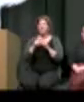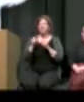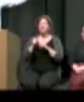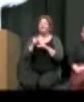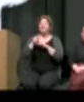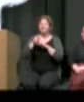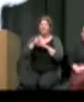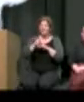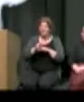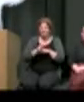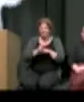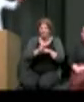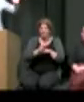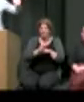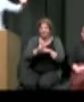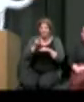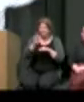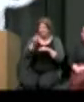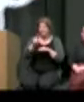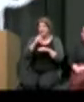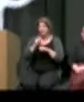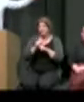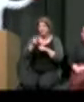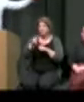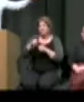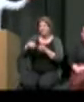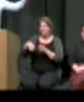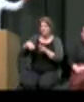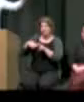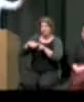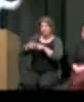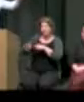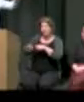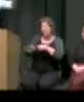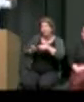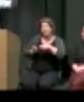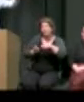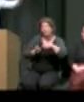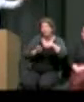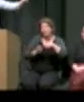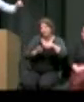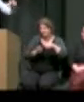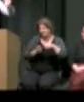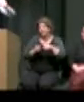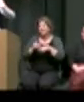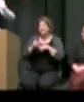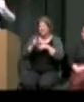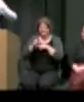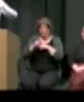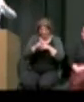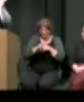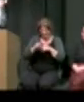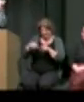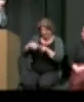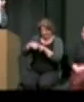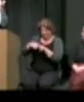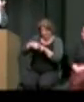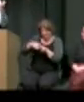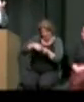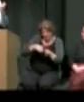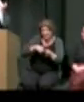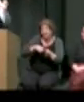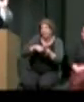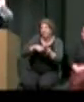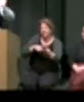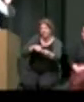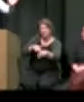forward down the trail, and we literally just drag the pipe with it. And then when we are done, that cab of the truck spins